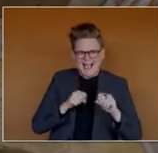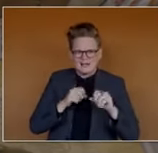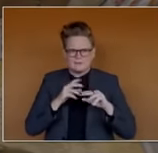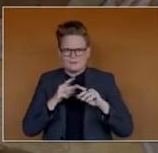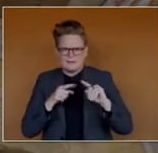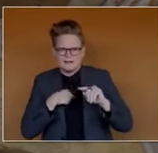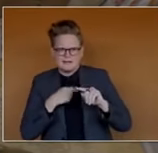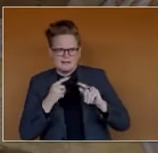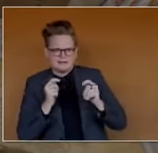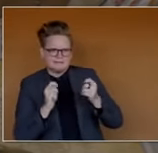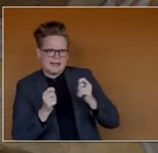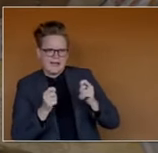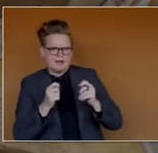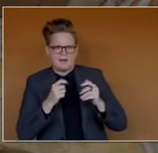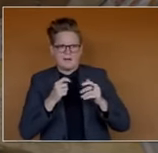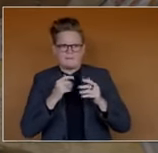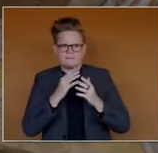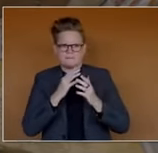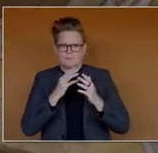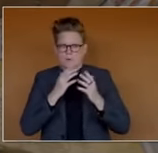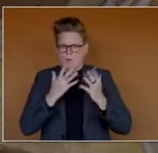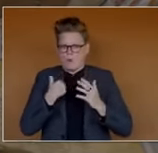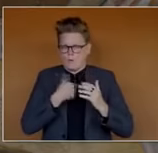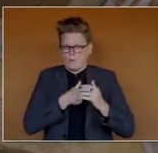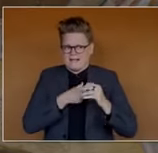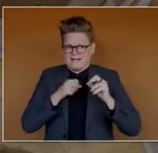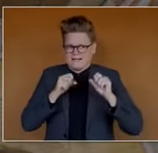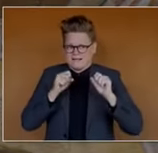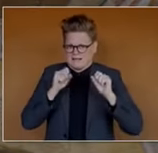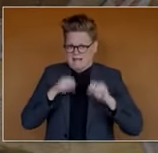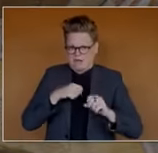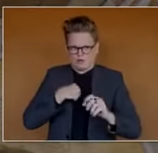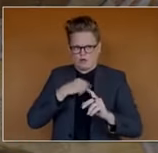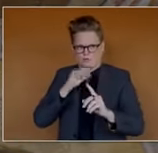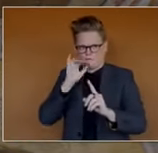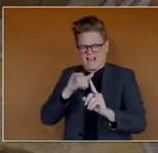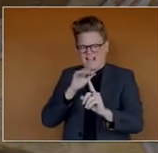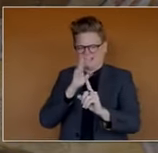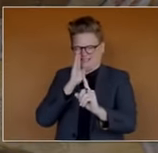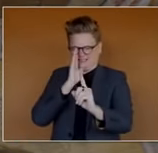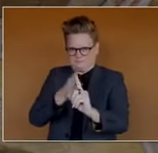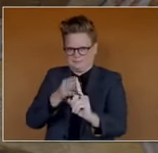the inability to do what we just announced, and that's a direct tax rebate. This direct tax